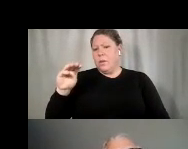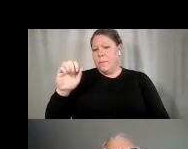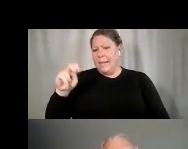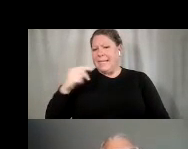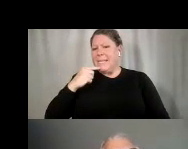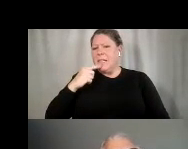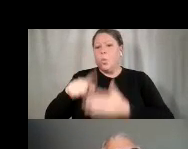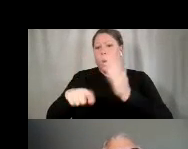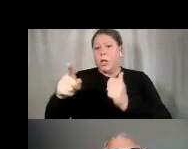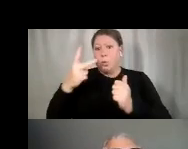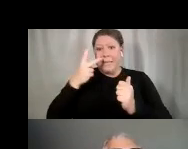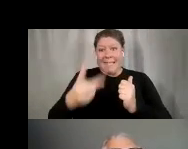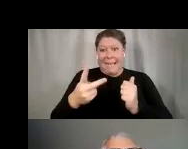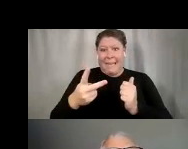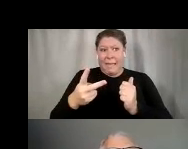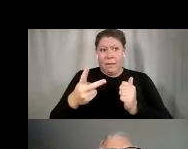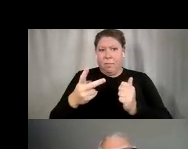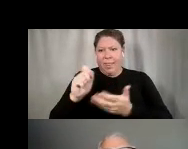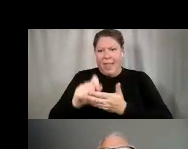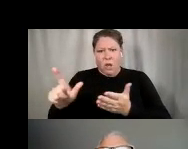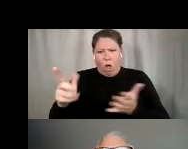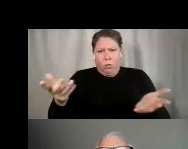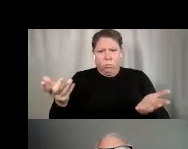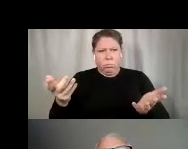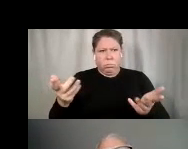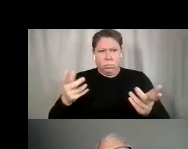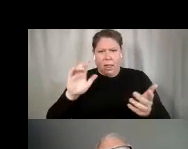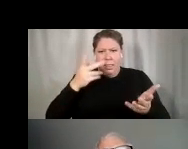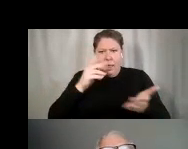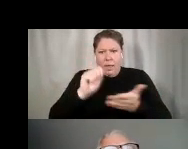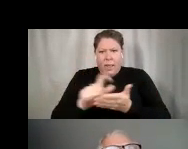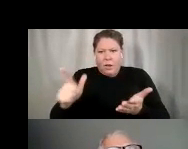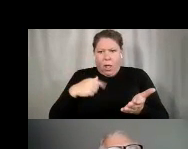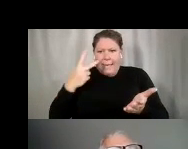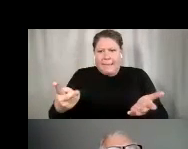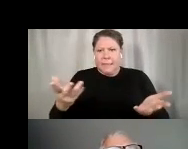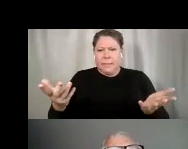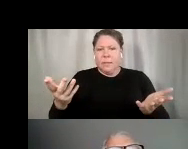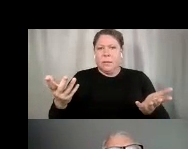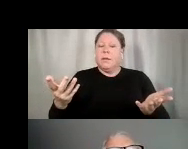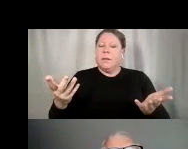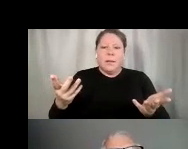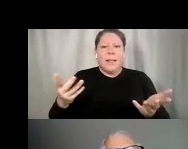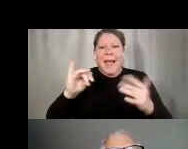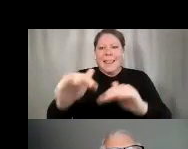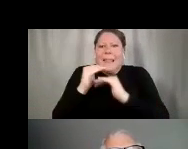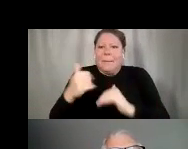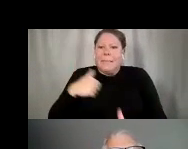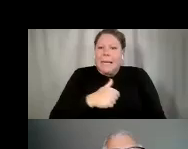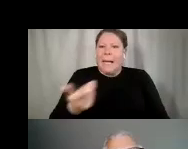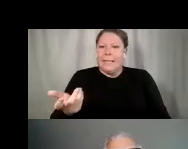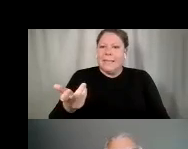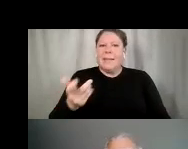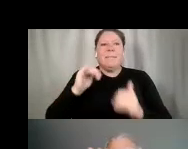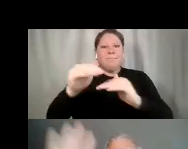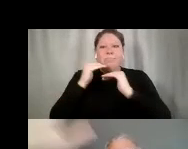all there is." What you see is all there is tends to be one of the most limiting factors on creativity,